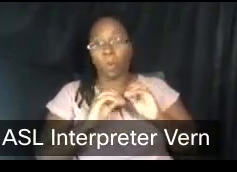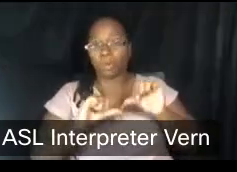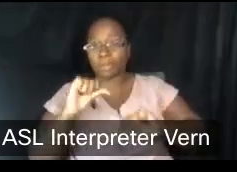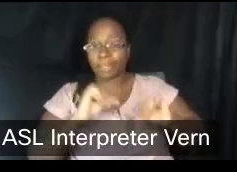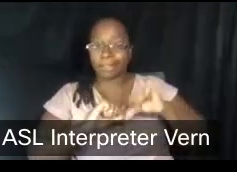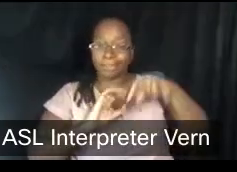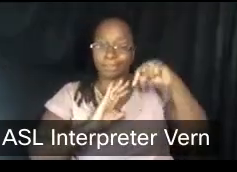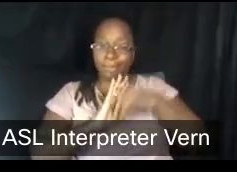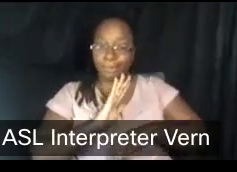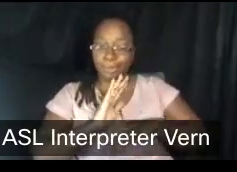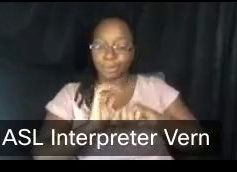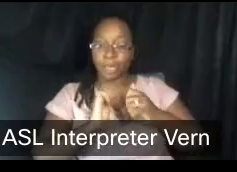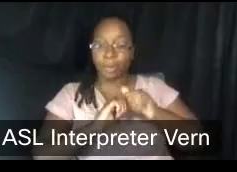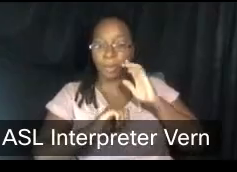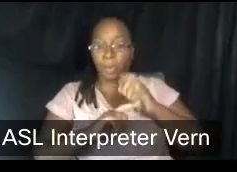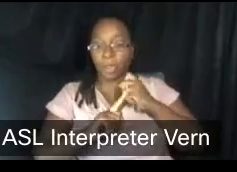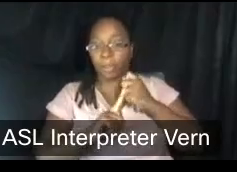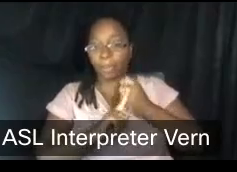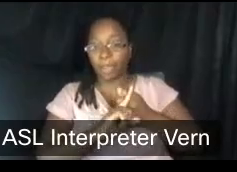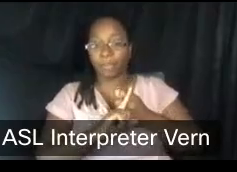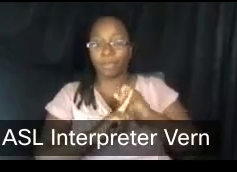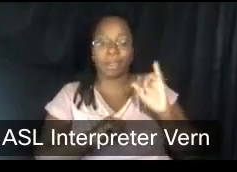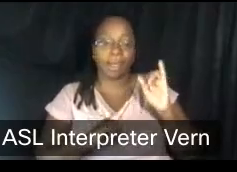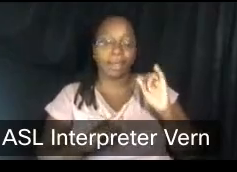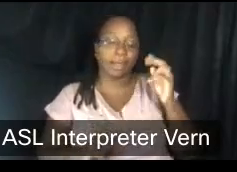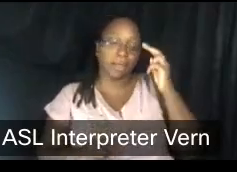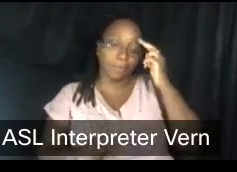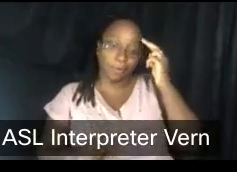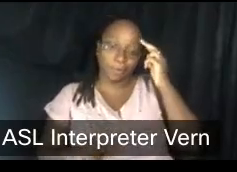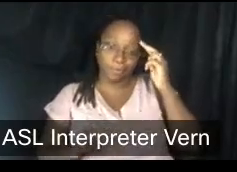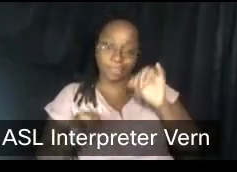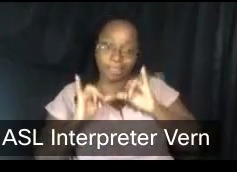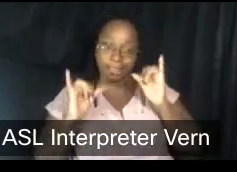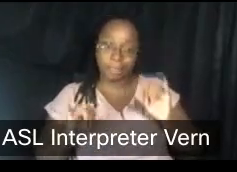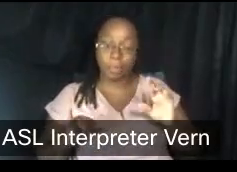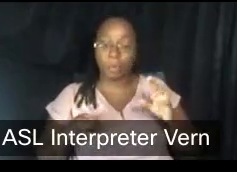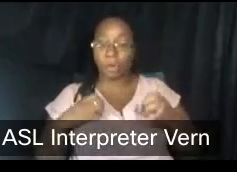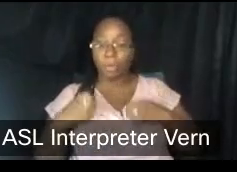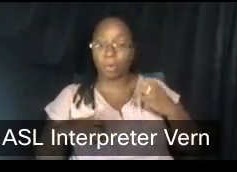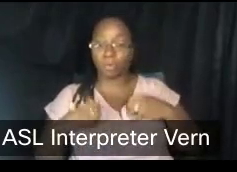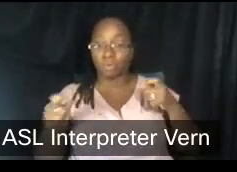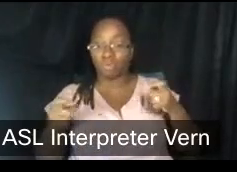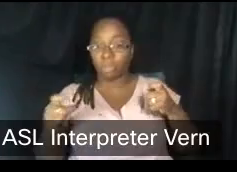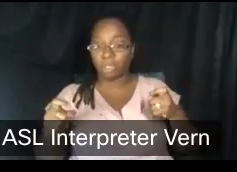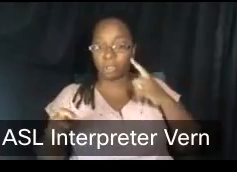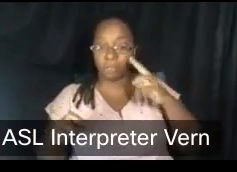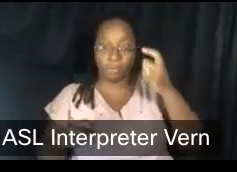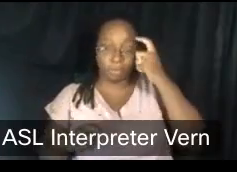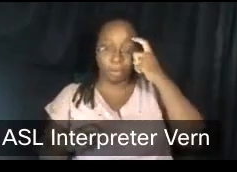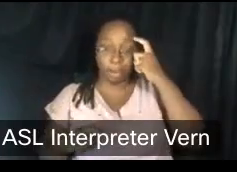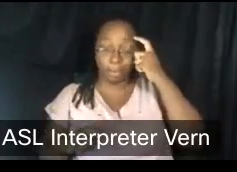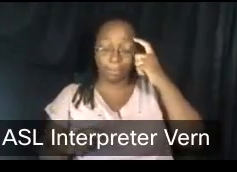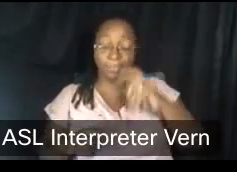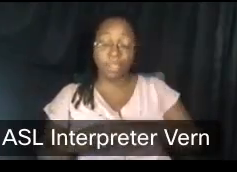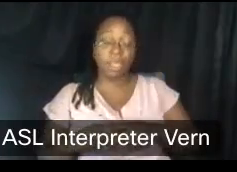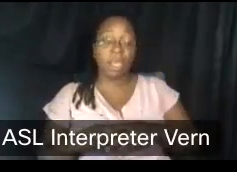we are impacted through like the nervous system or like emotional regulation within the brain. In terms of